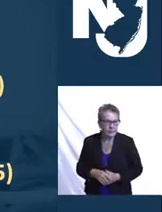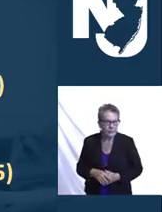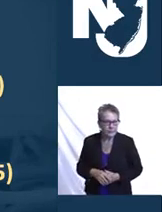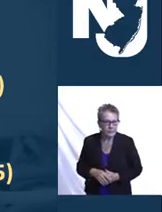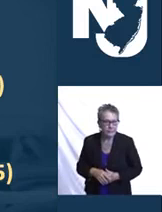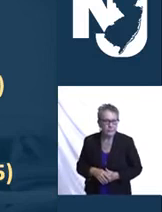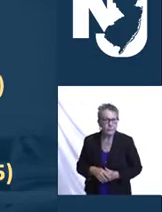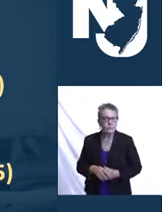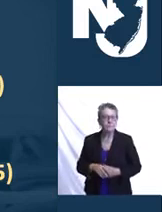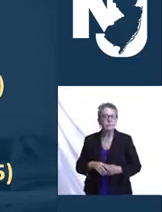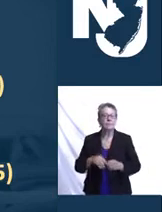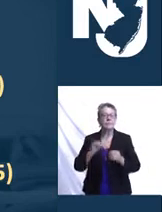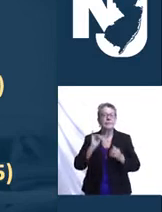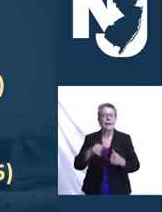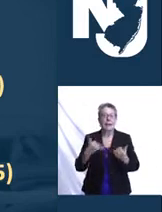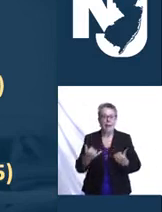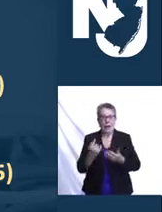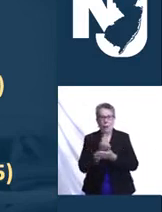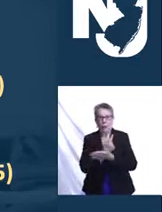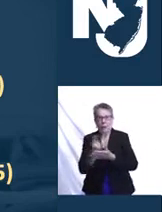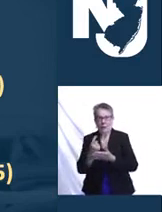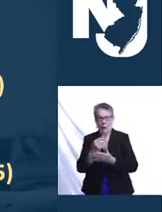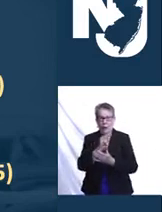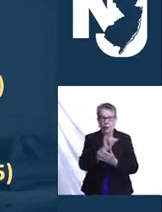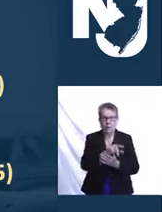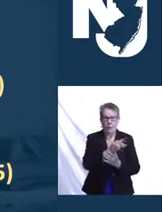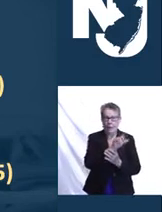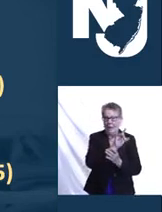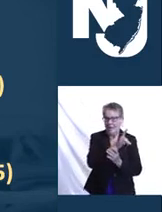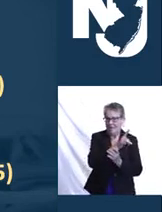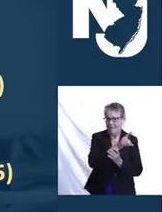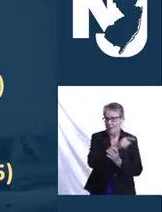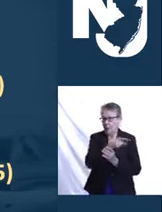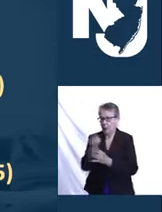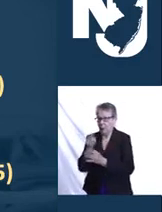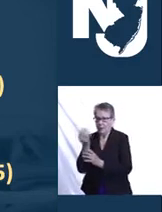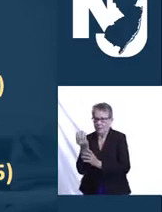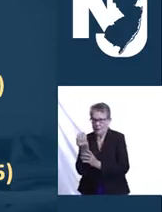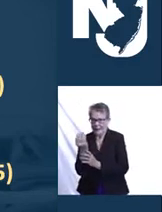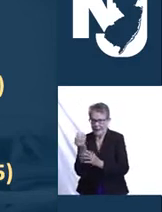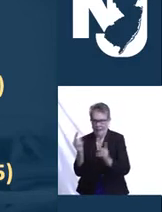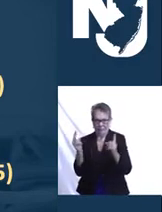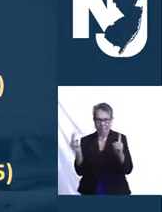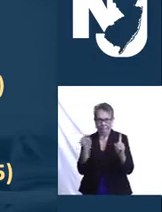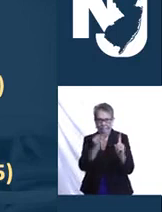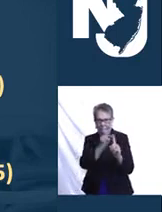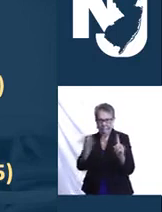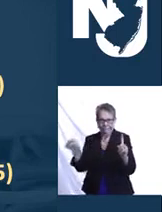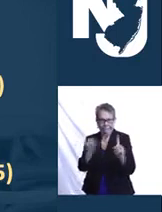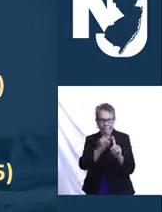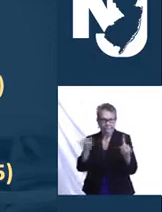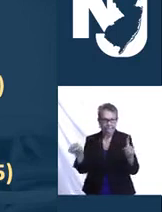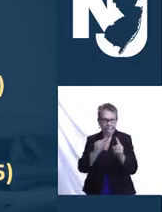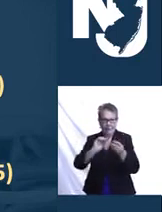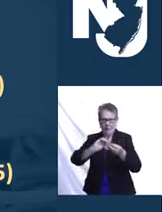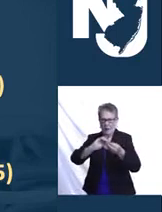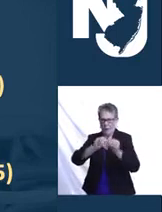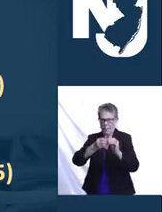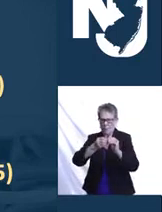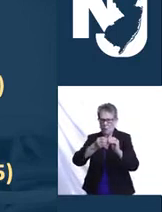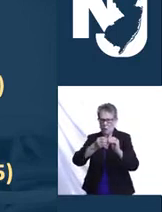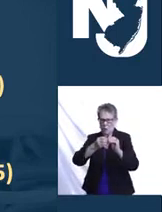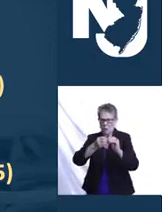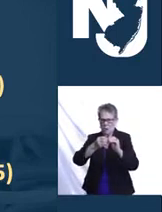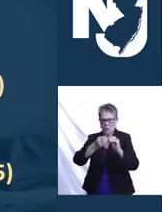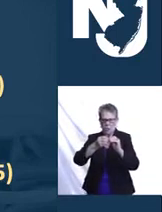on this, Judy, as you said, low 20% of the plus or minus of the